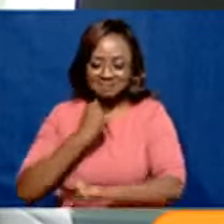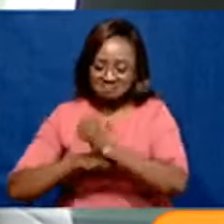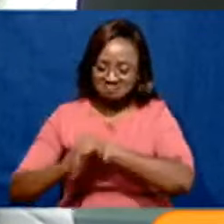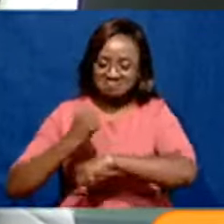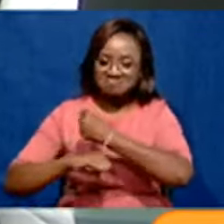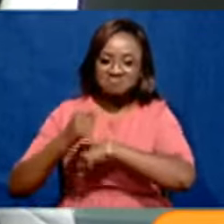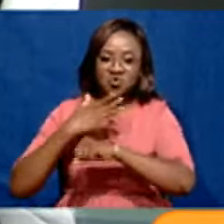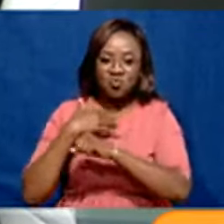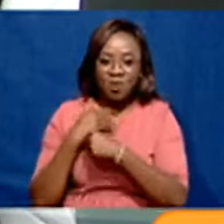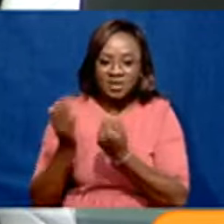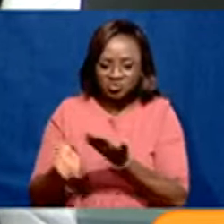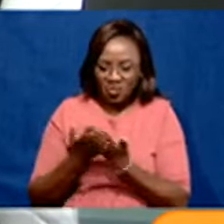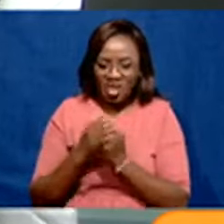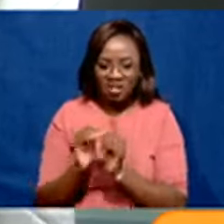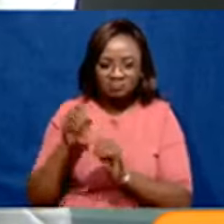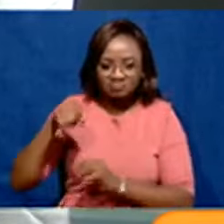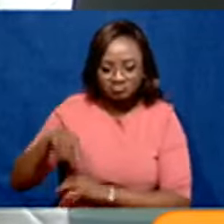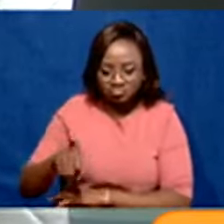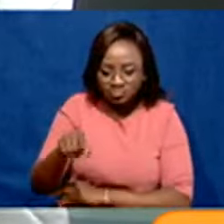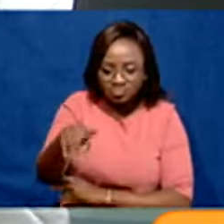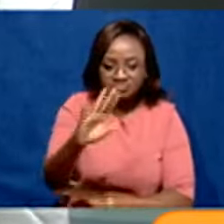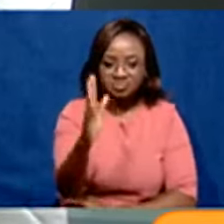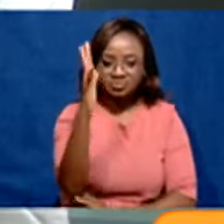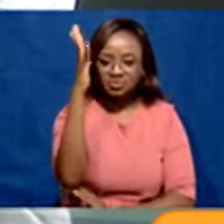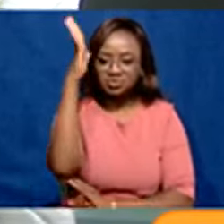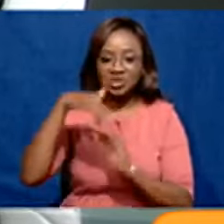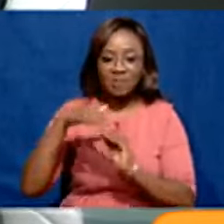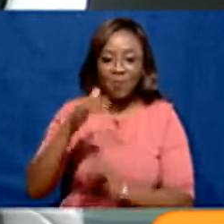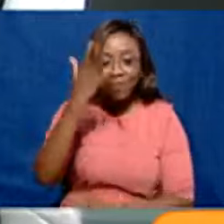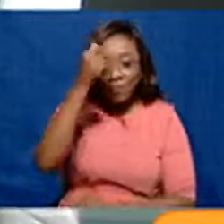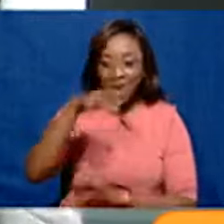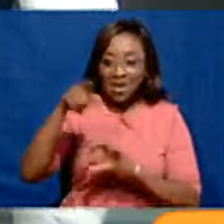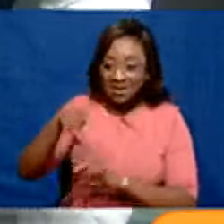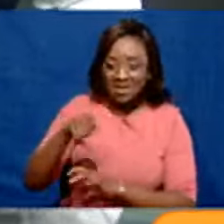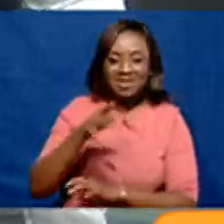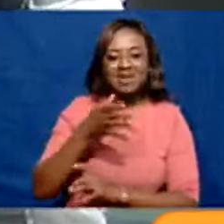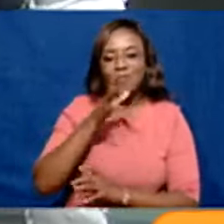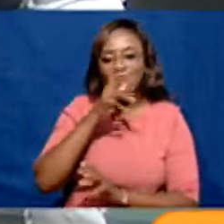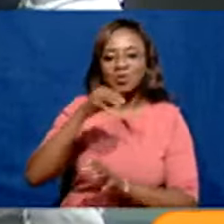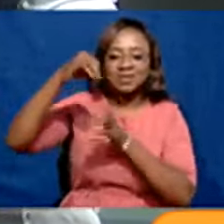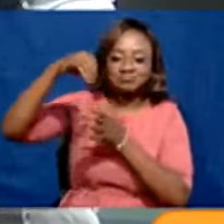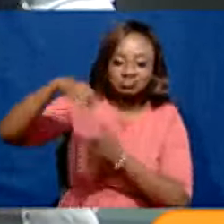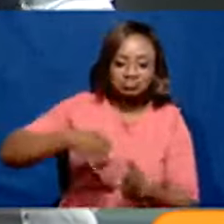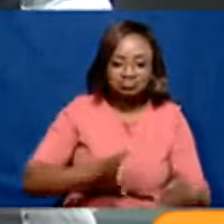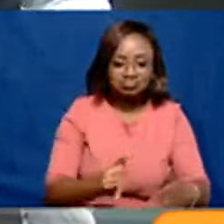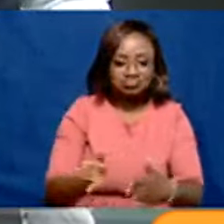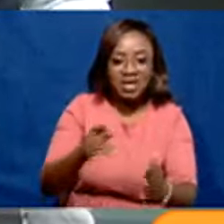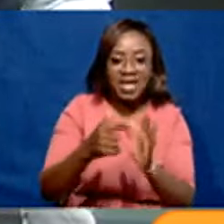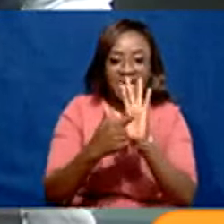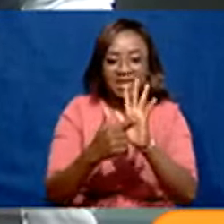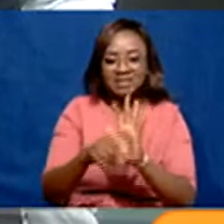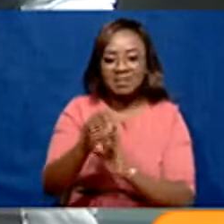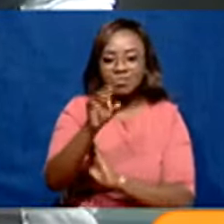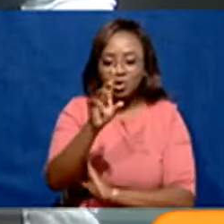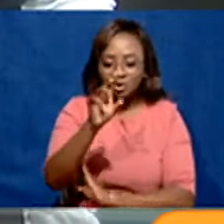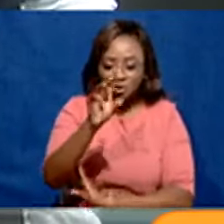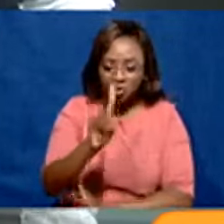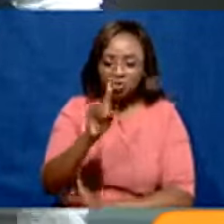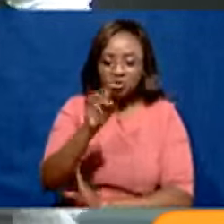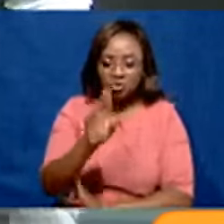increase forest cover in the critical water tower. All their area of focus is Dundori Forest, one of the